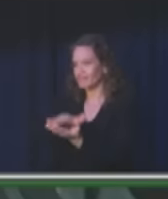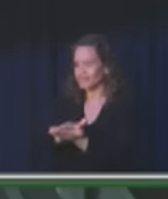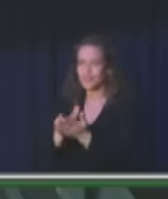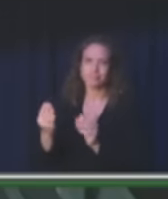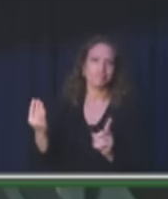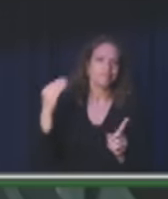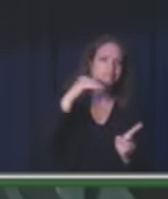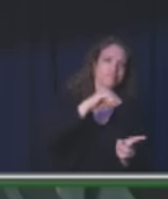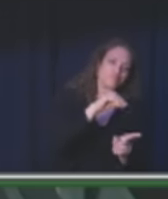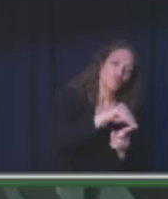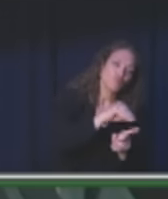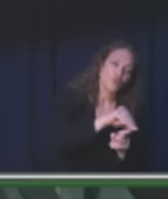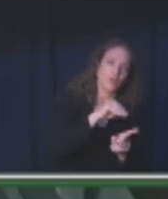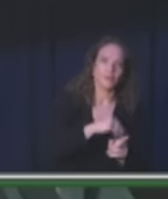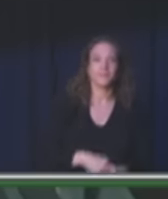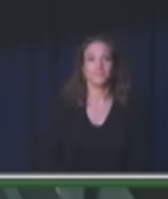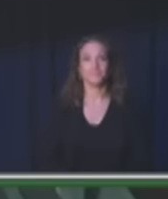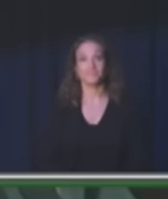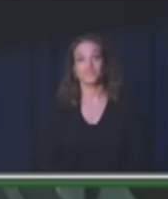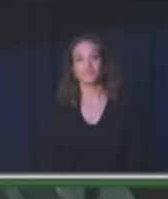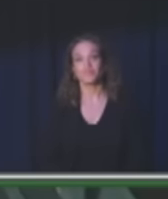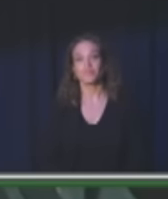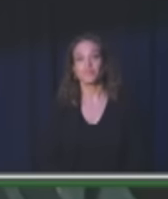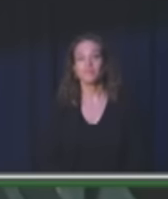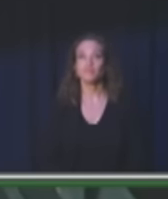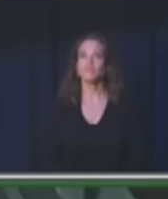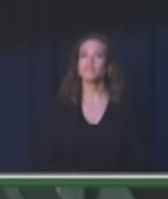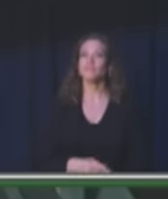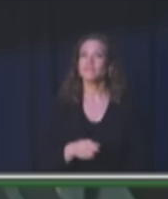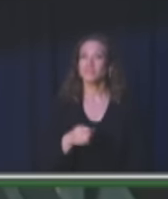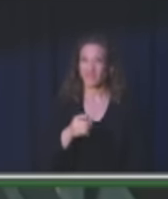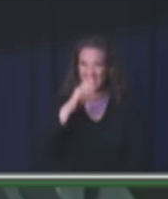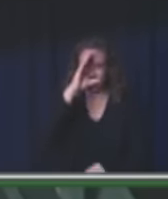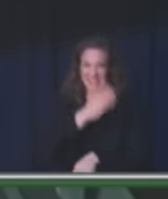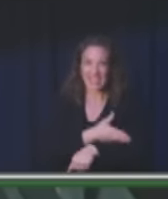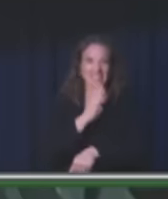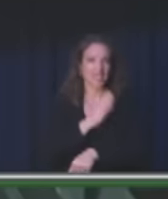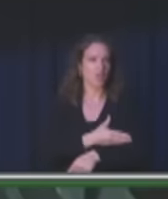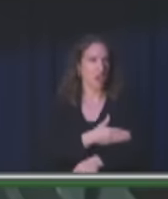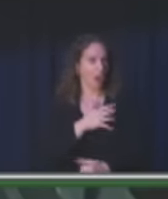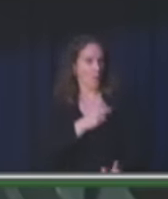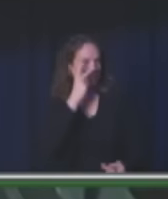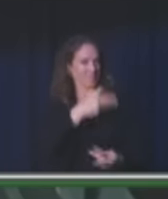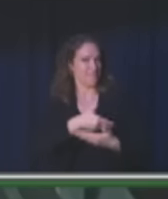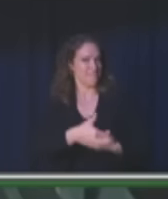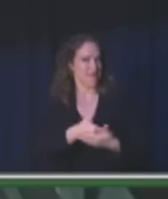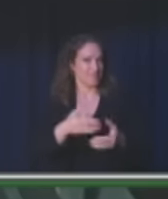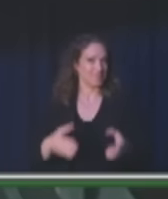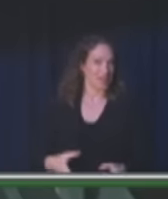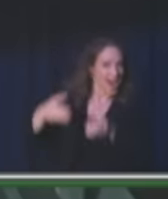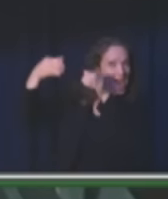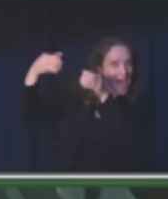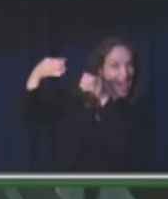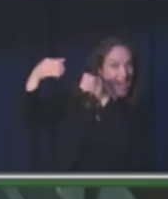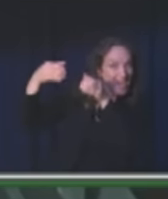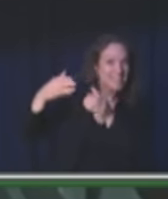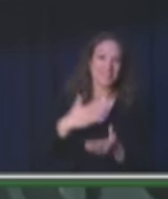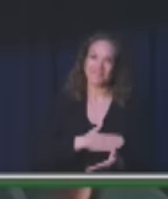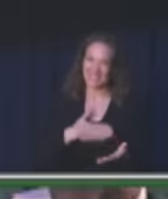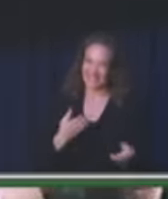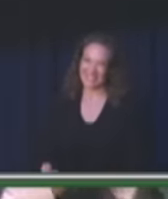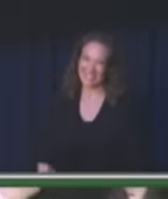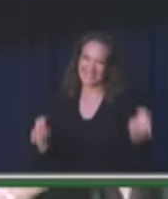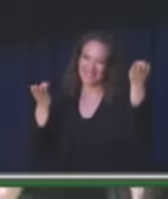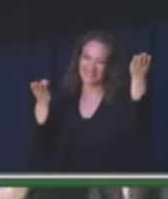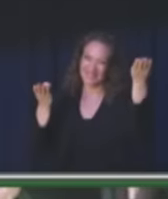Would the sons and daughters and hold those babies up high, will you rise now?